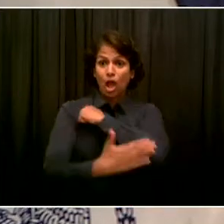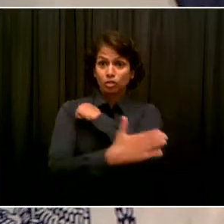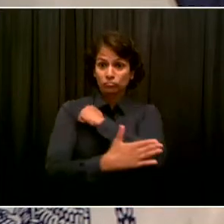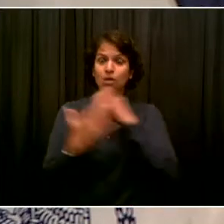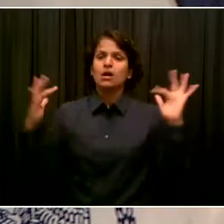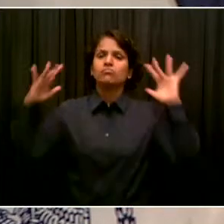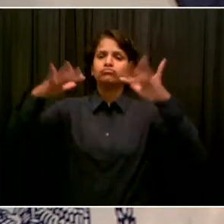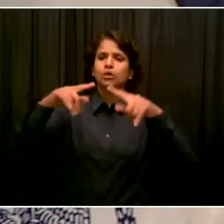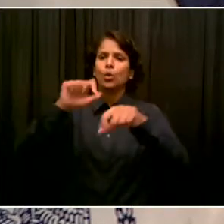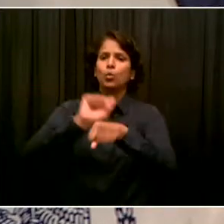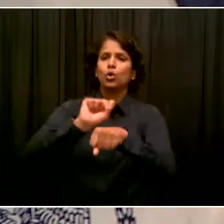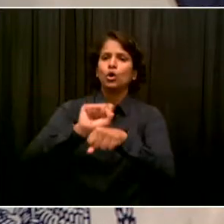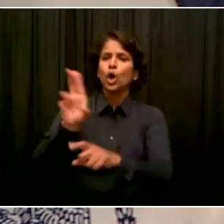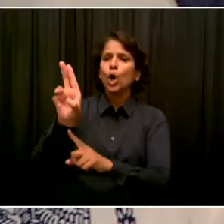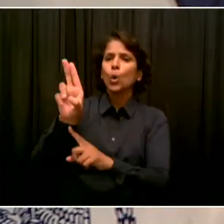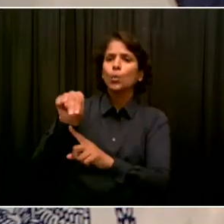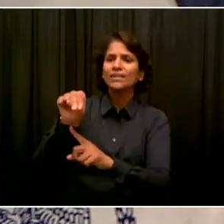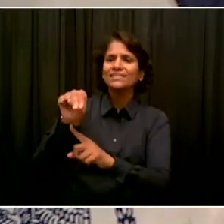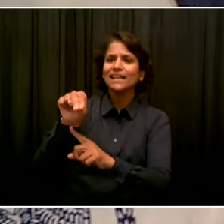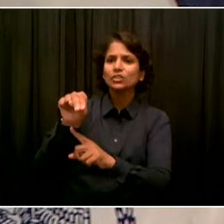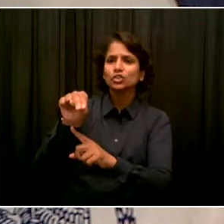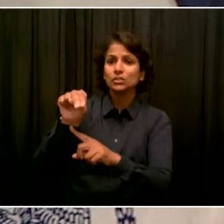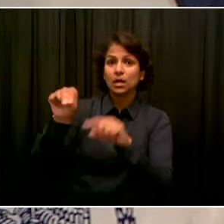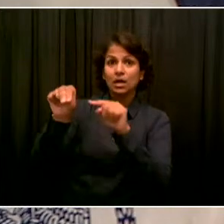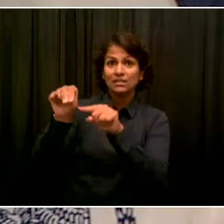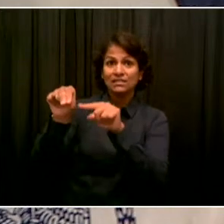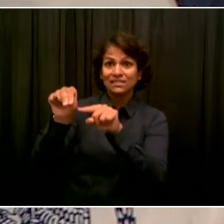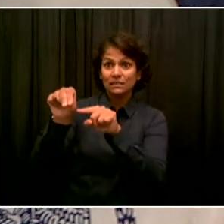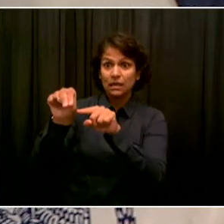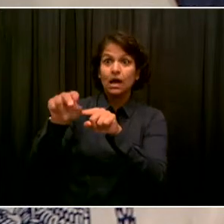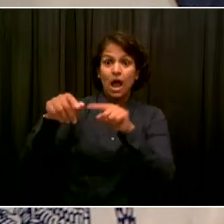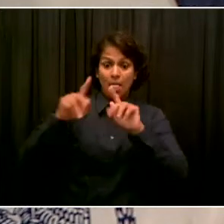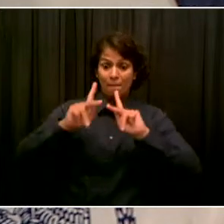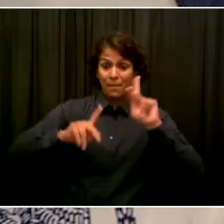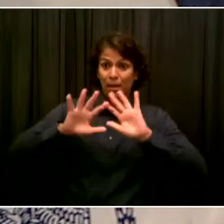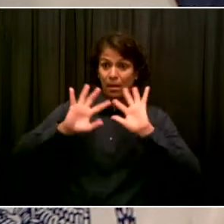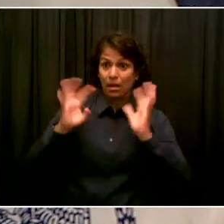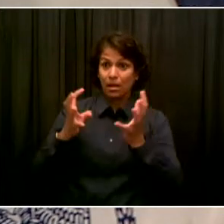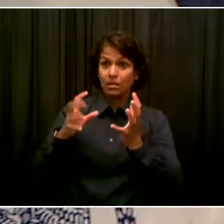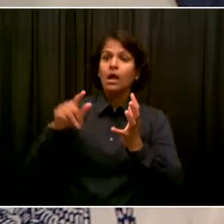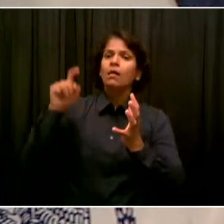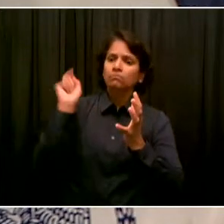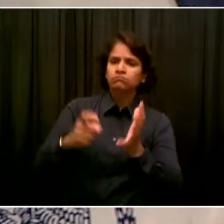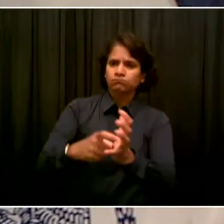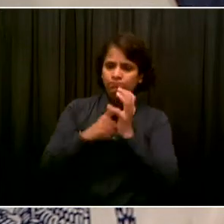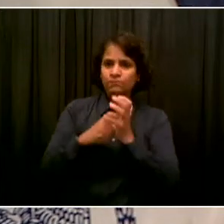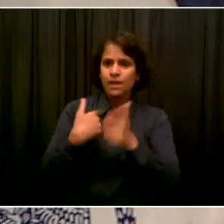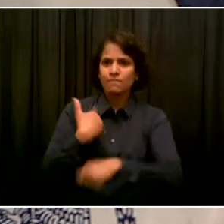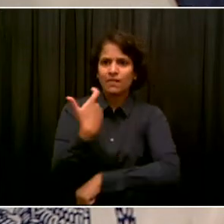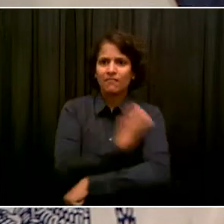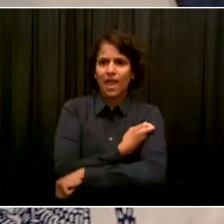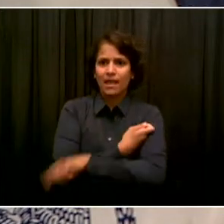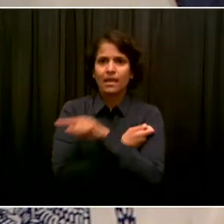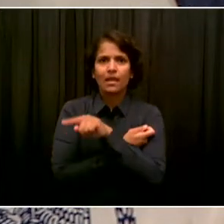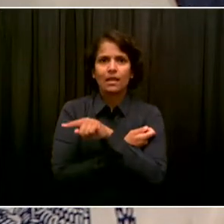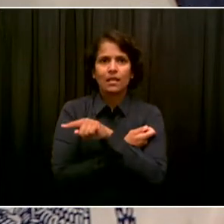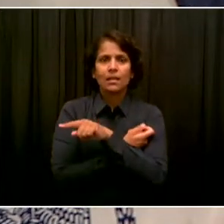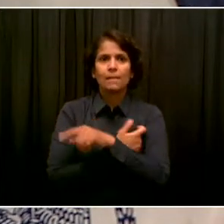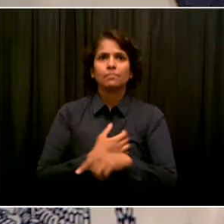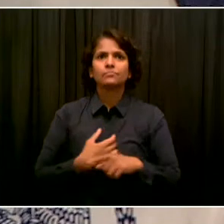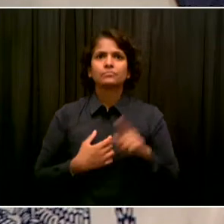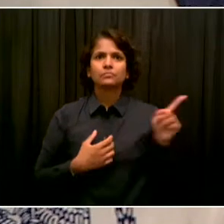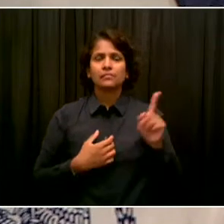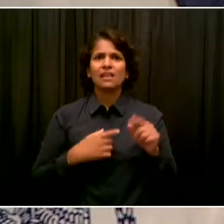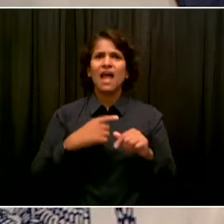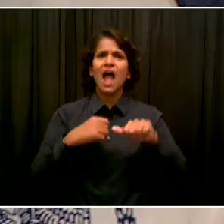received a vaccine that did not have World Health Organization approval, such as Russia's Sputnik 5 vaccine. I'm wondering if you could respond to